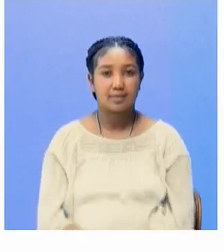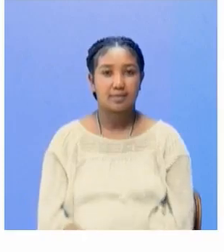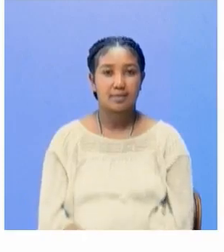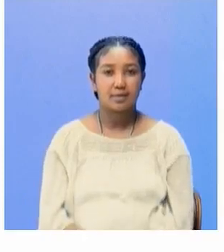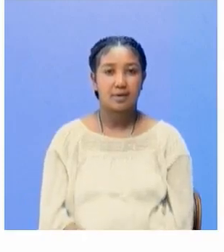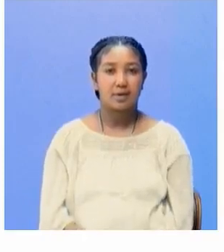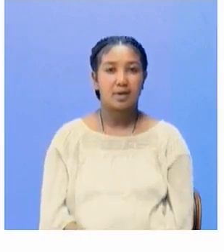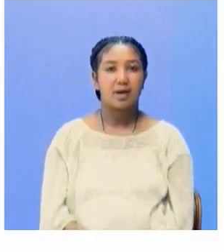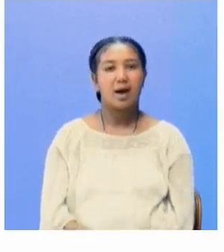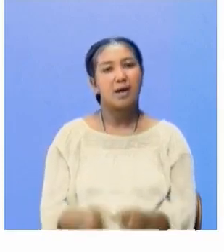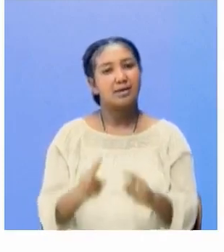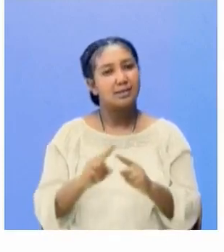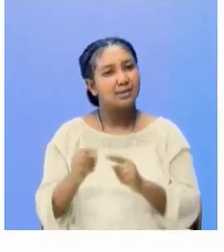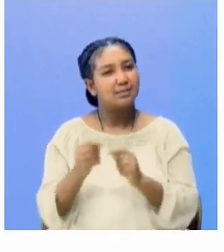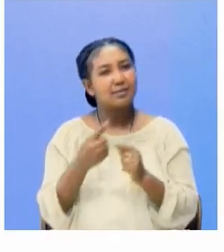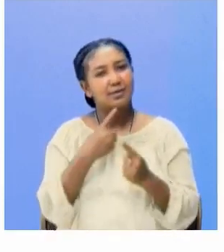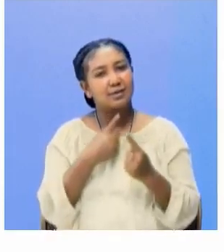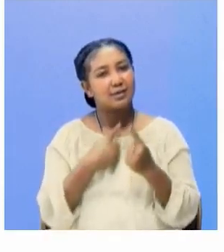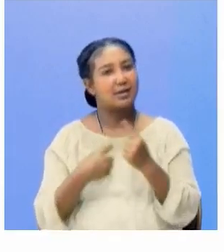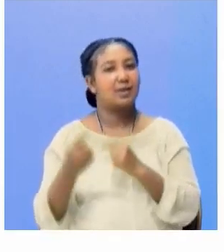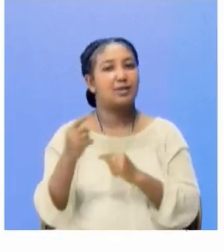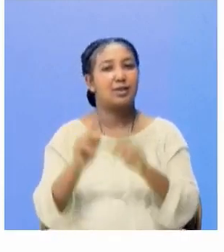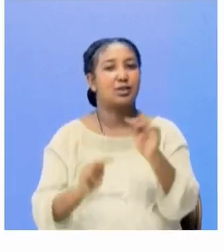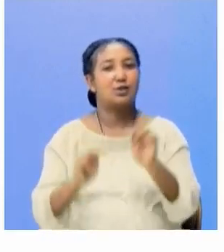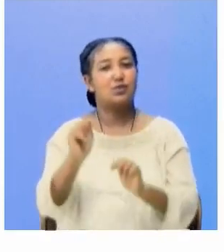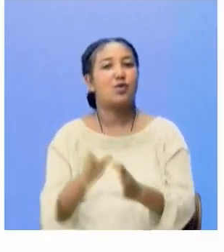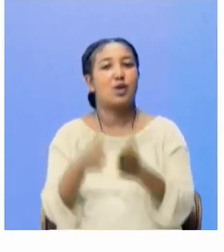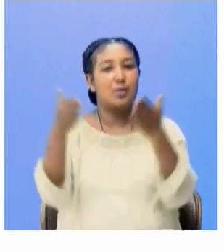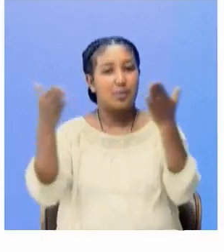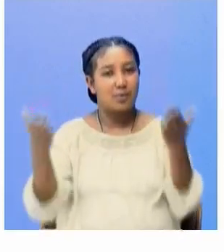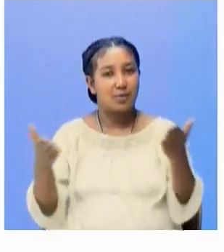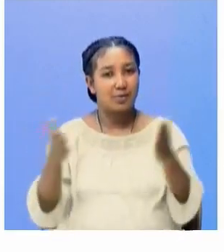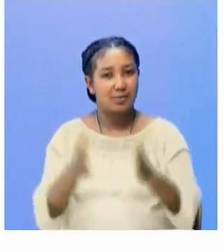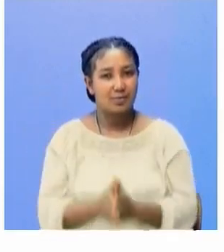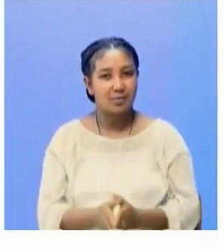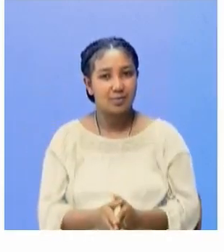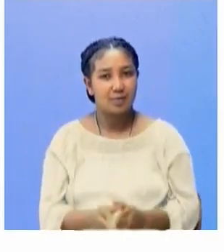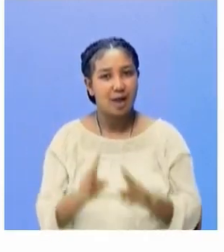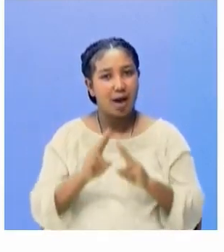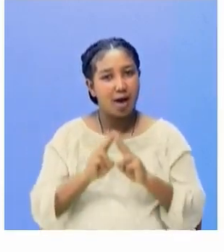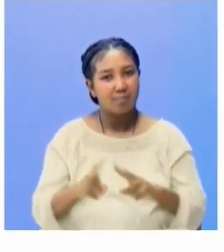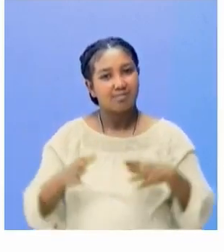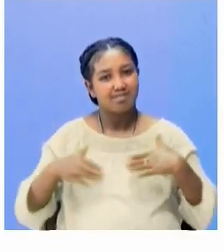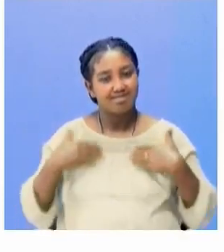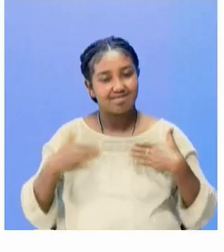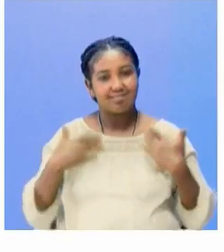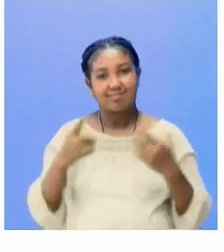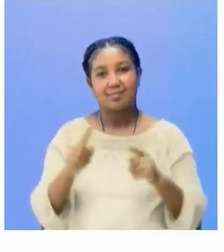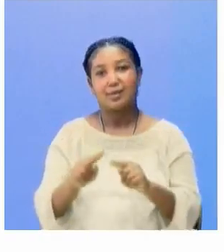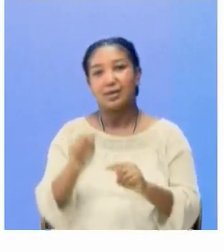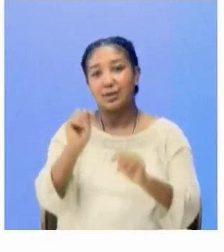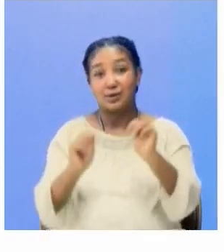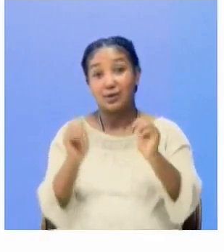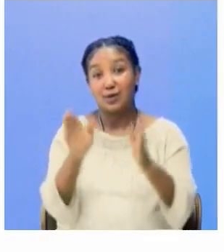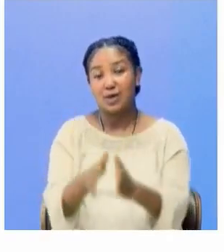an interesting storybook. An interesting